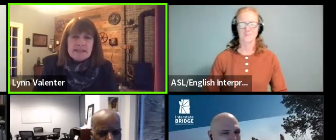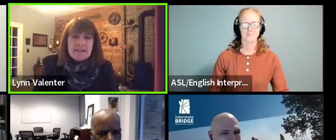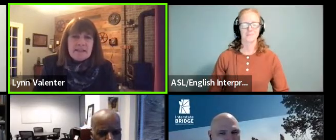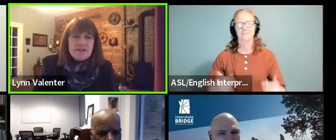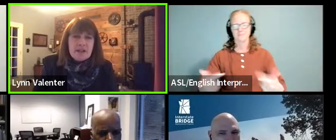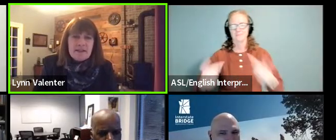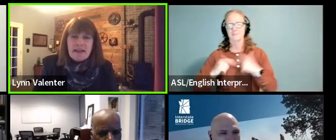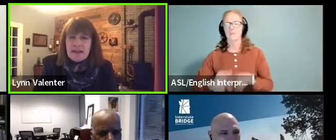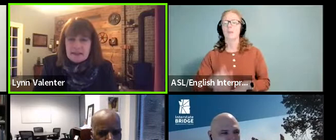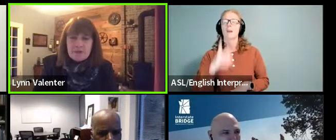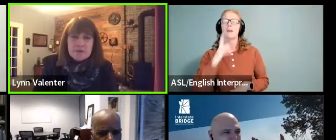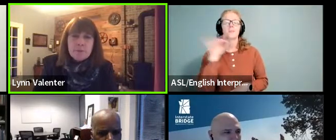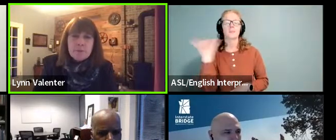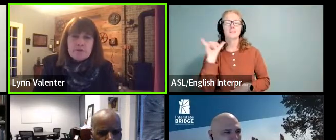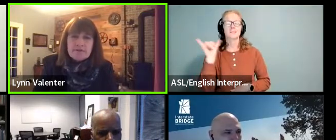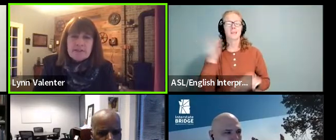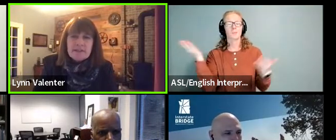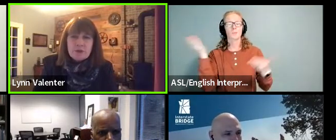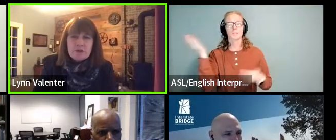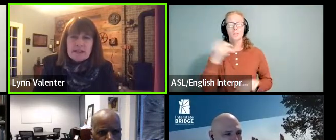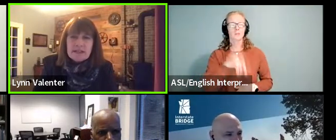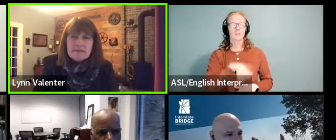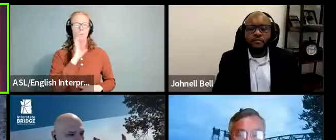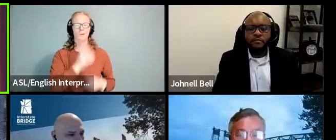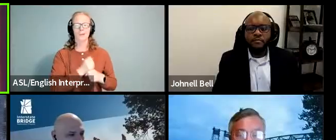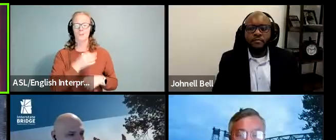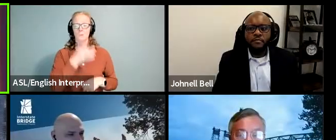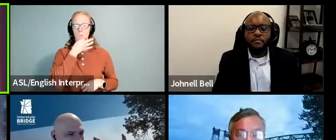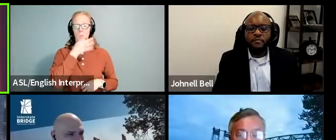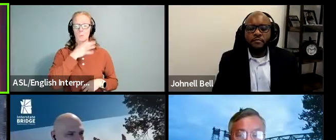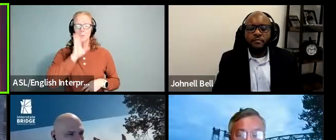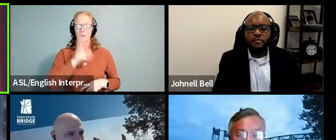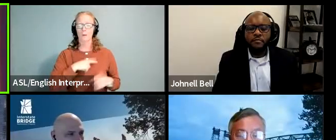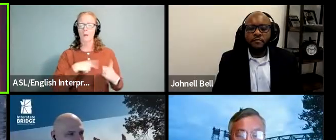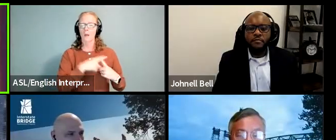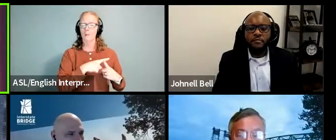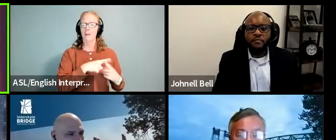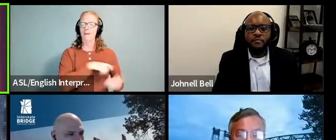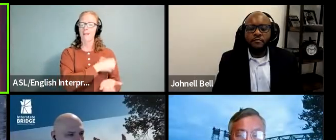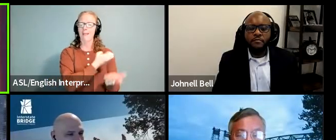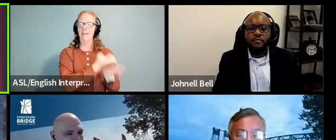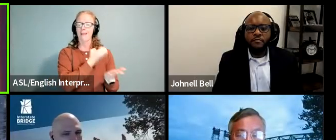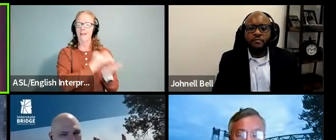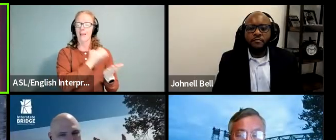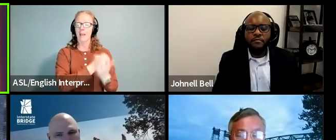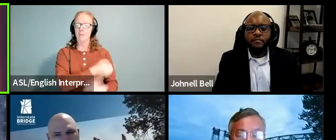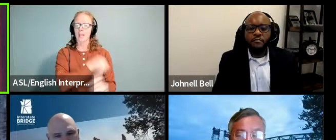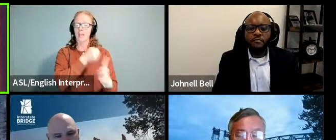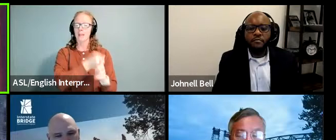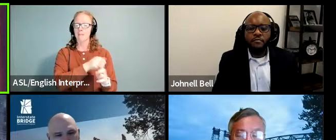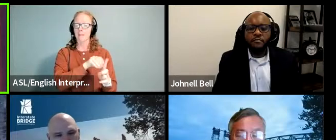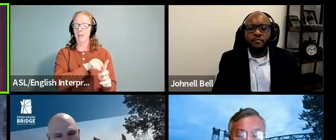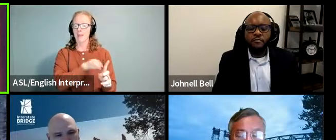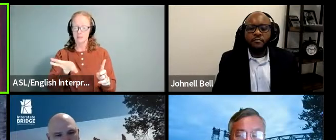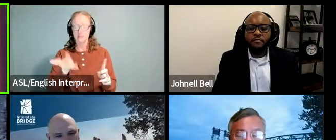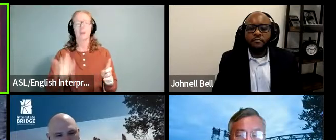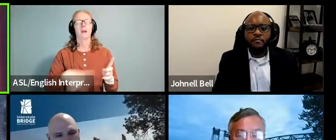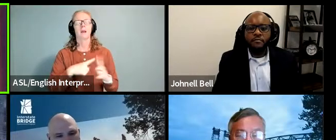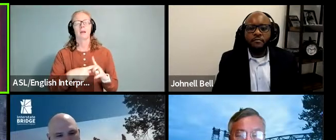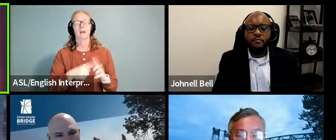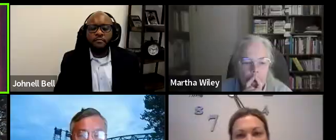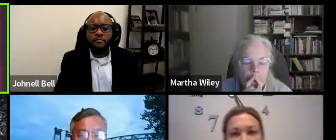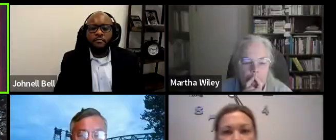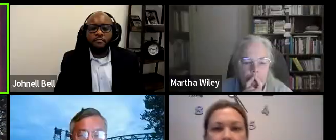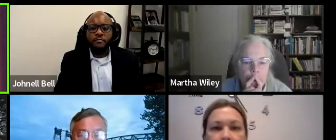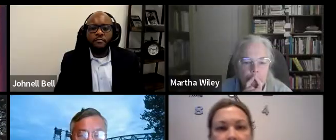same presentation that this group will receive shortly around economic impacts, assessment methodologies, and some